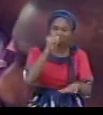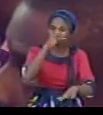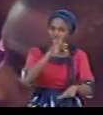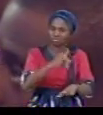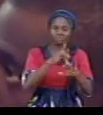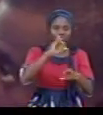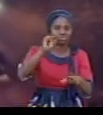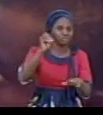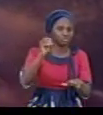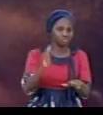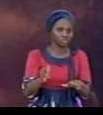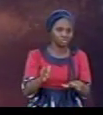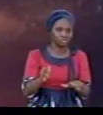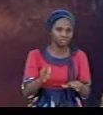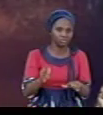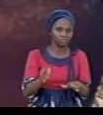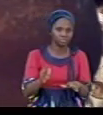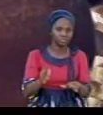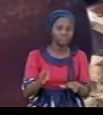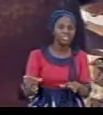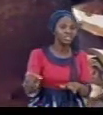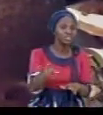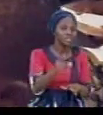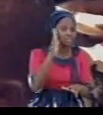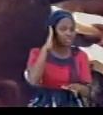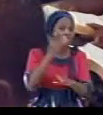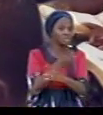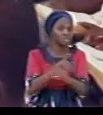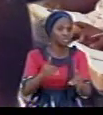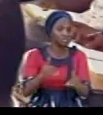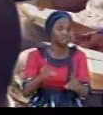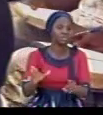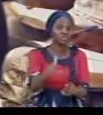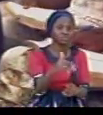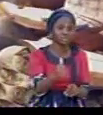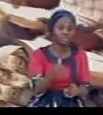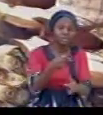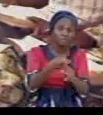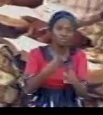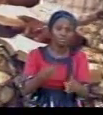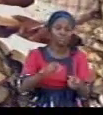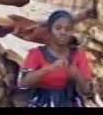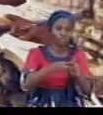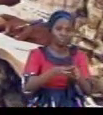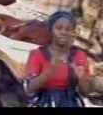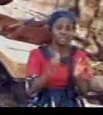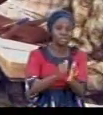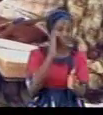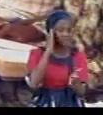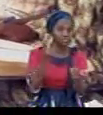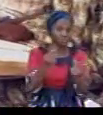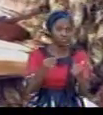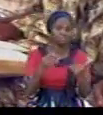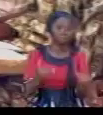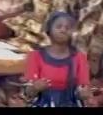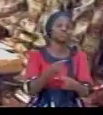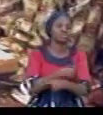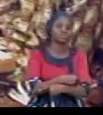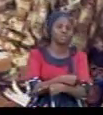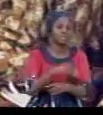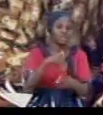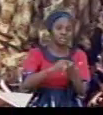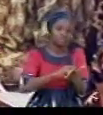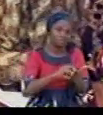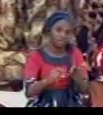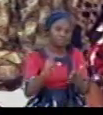Job. They will deliver themselves from the afflictions that could come today. Look at verse 20.